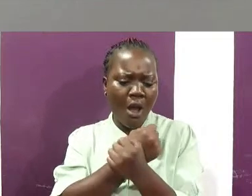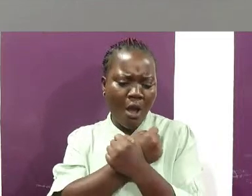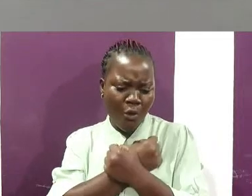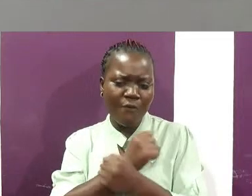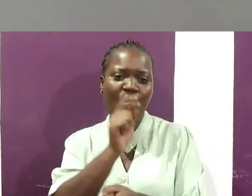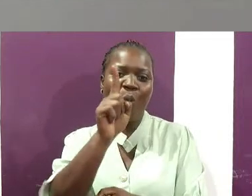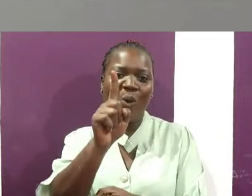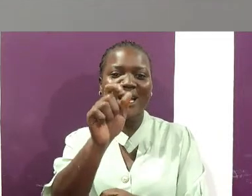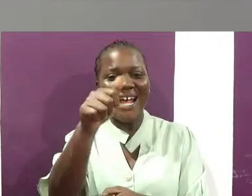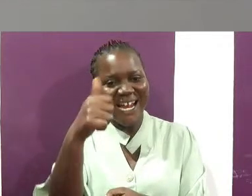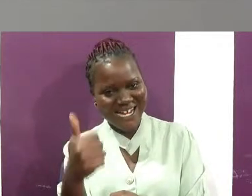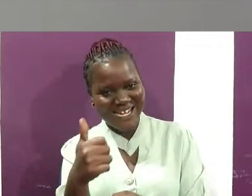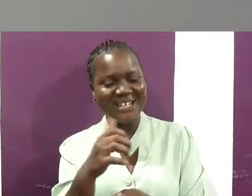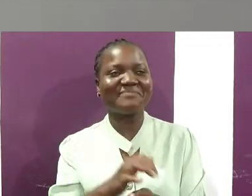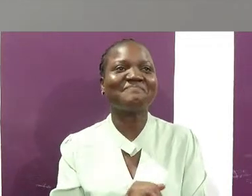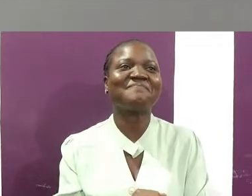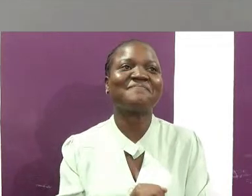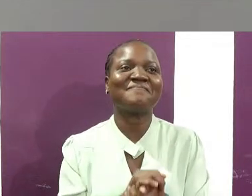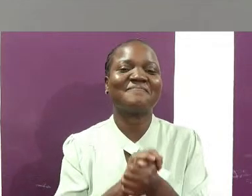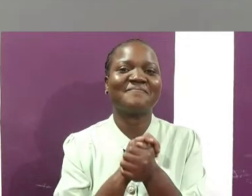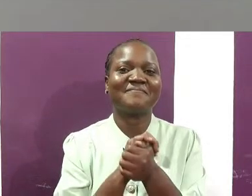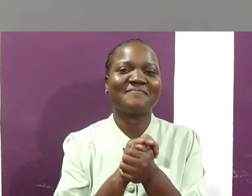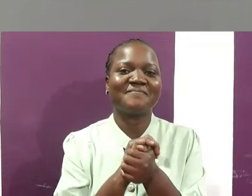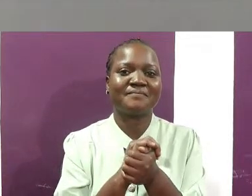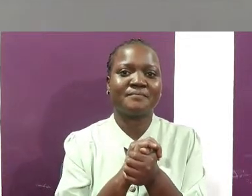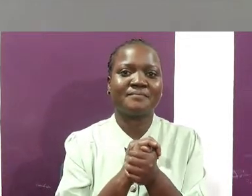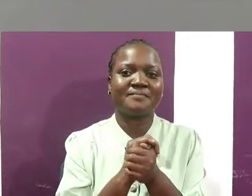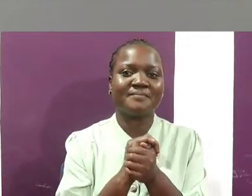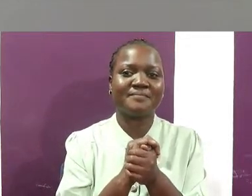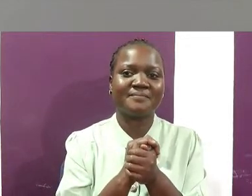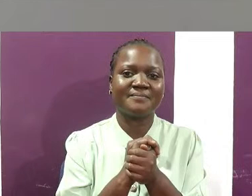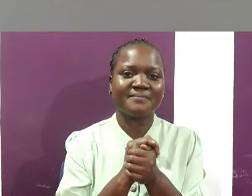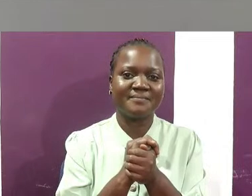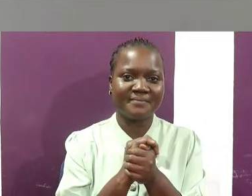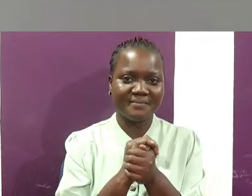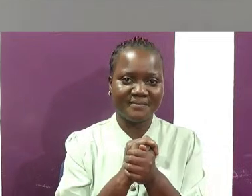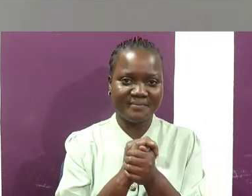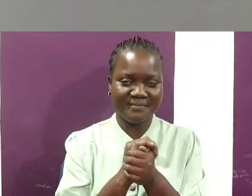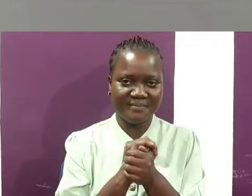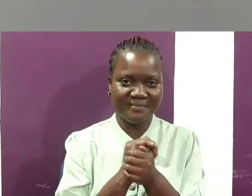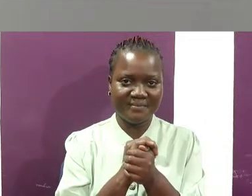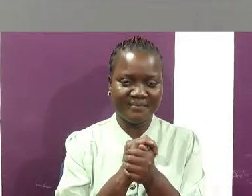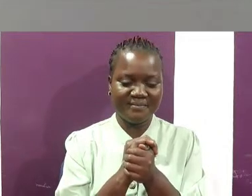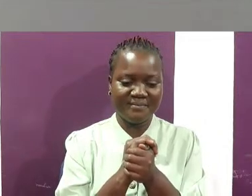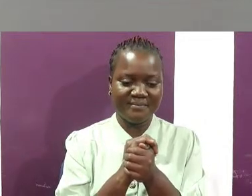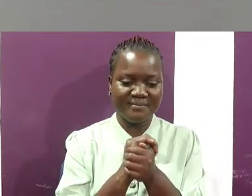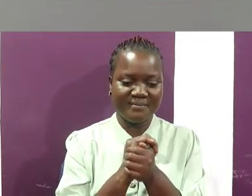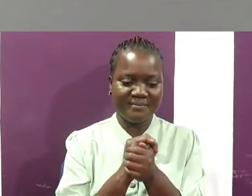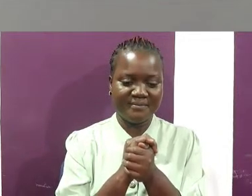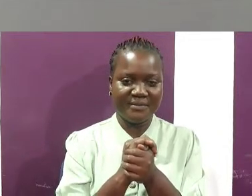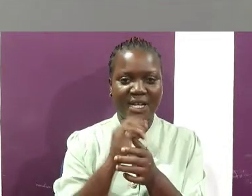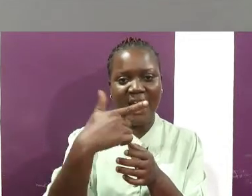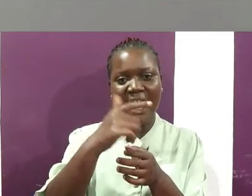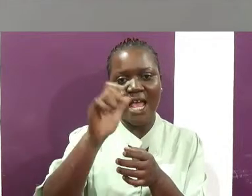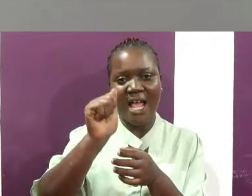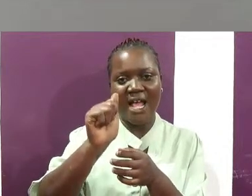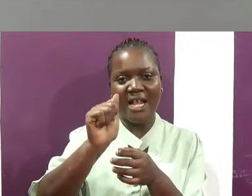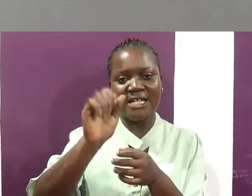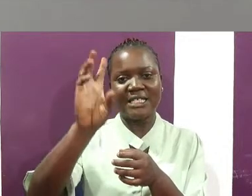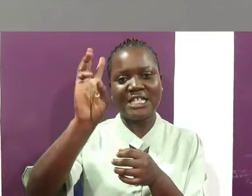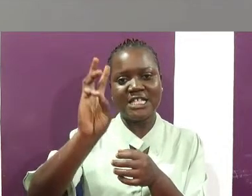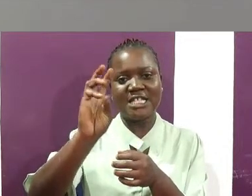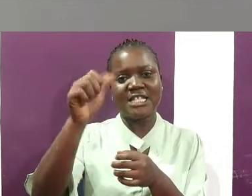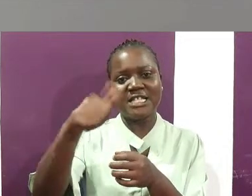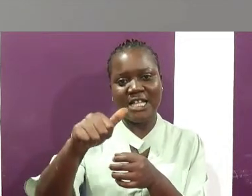Galatians also has a passage in chapter 6 and verse 10 that says we do good to all men, but especially those of the house of faith.